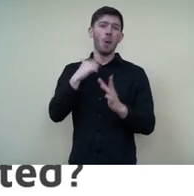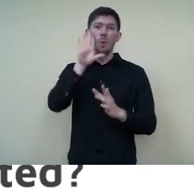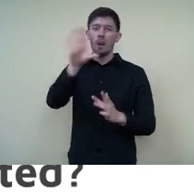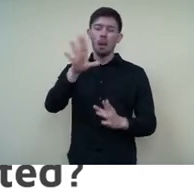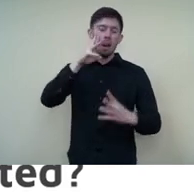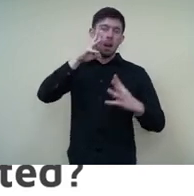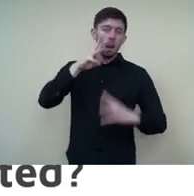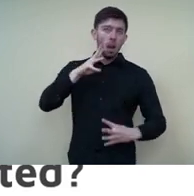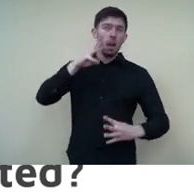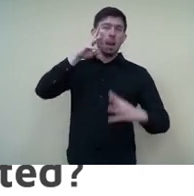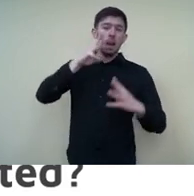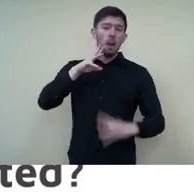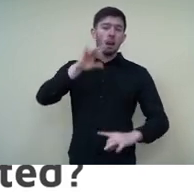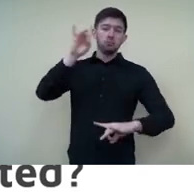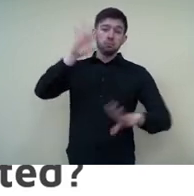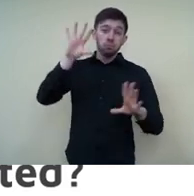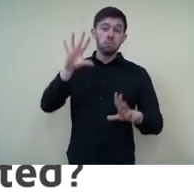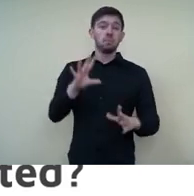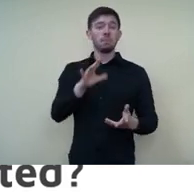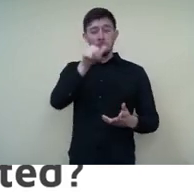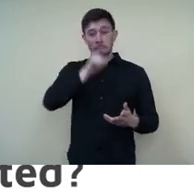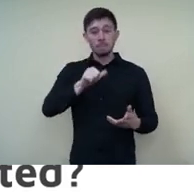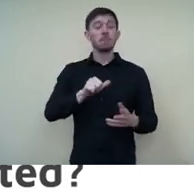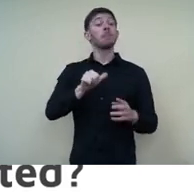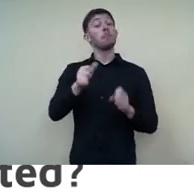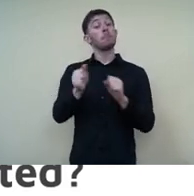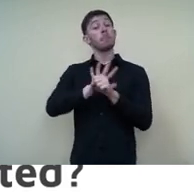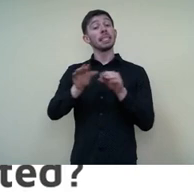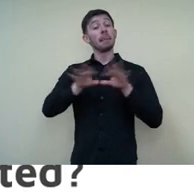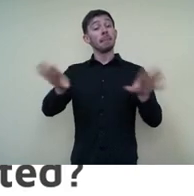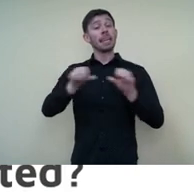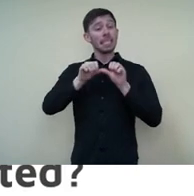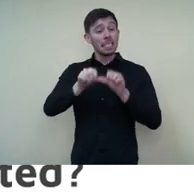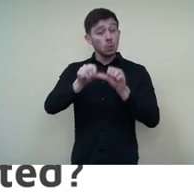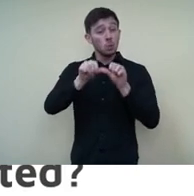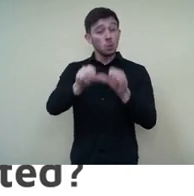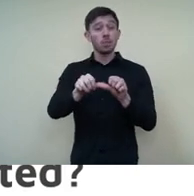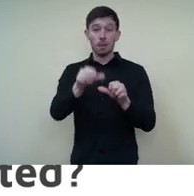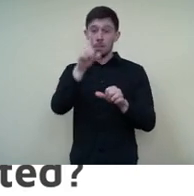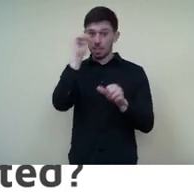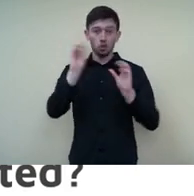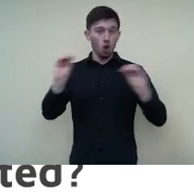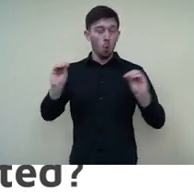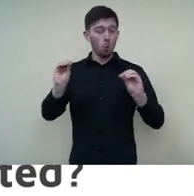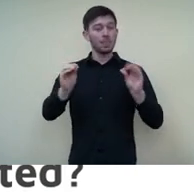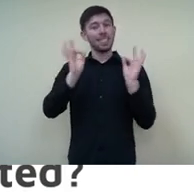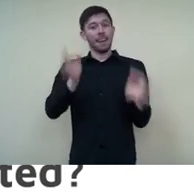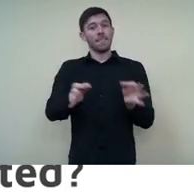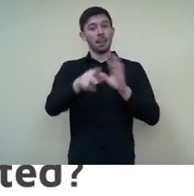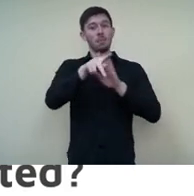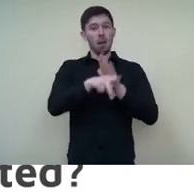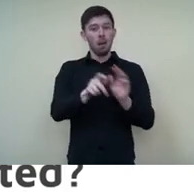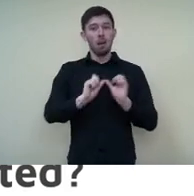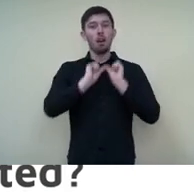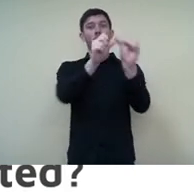consistently. But as this pandemic continues, because we can't necessarily have definite measures, you're constantly having things scaled back